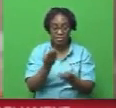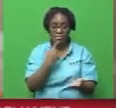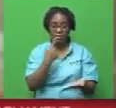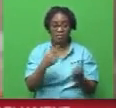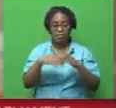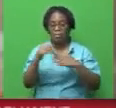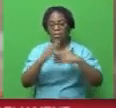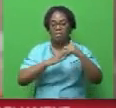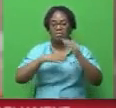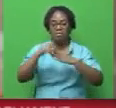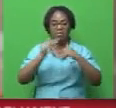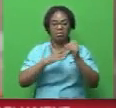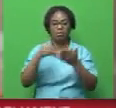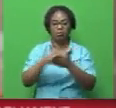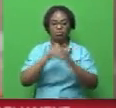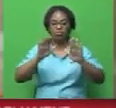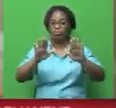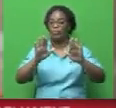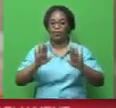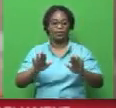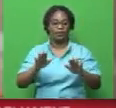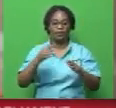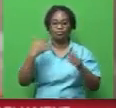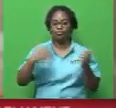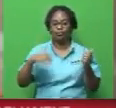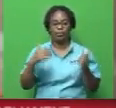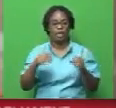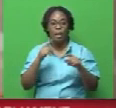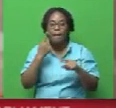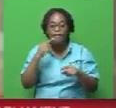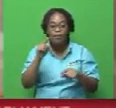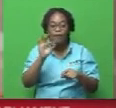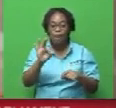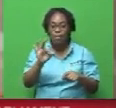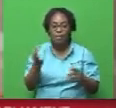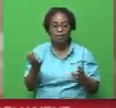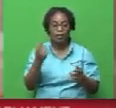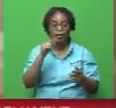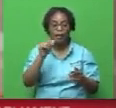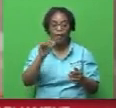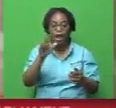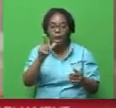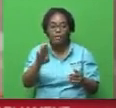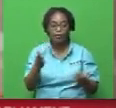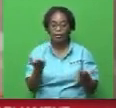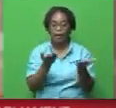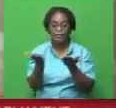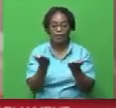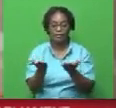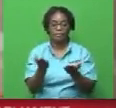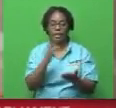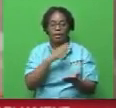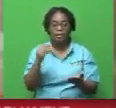facility for forensic laboratory and pathology services. The government has signed an agreement with the People's Republic of China for the financing of the